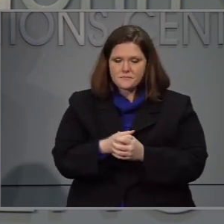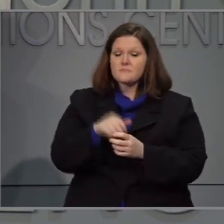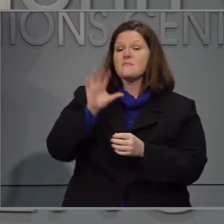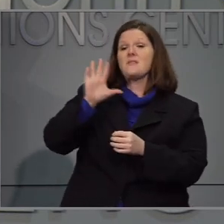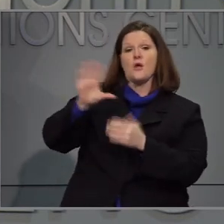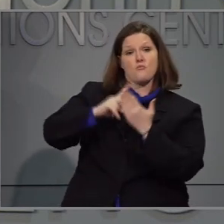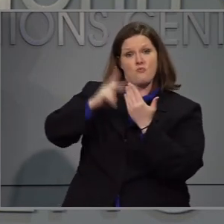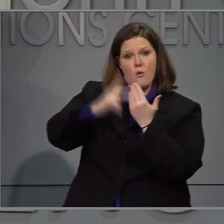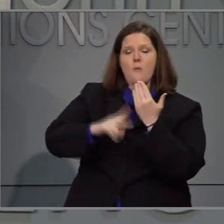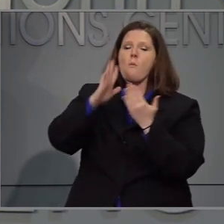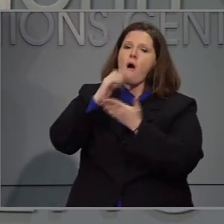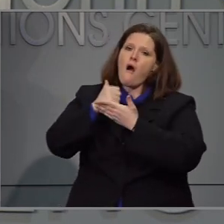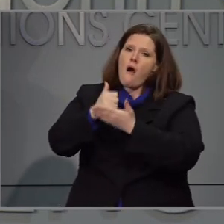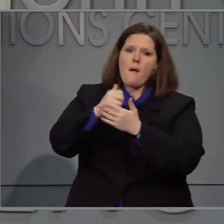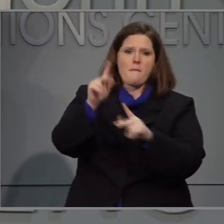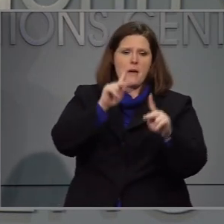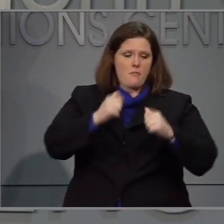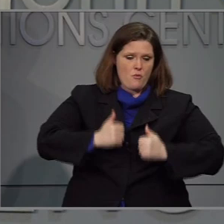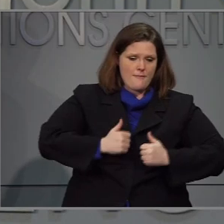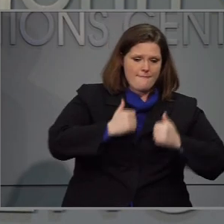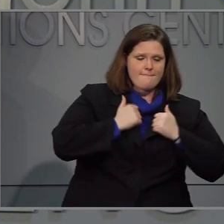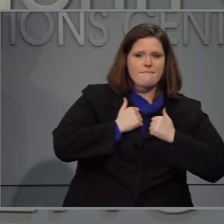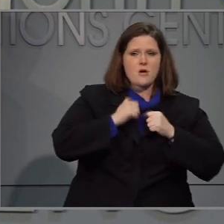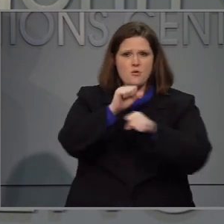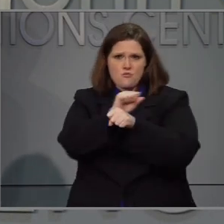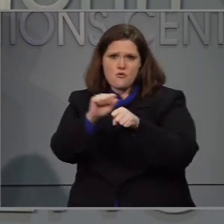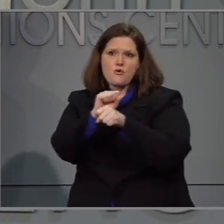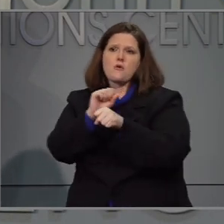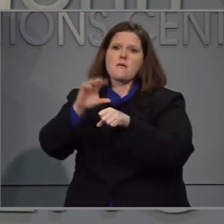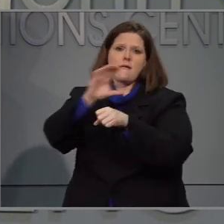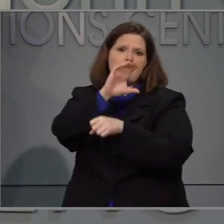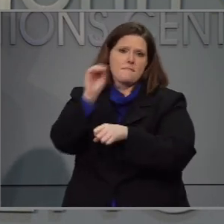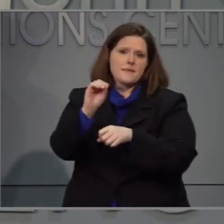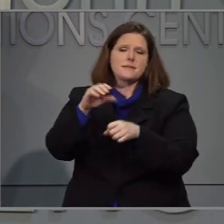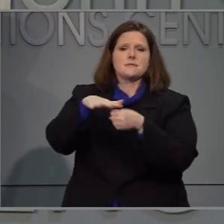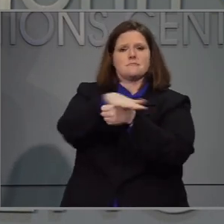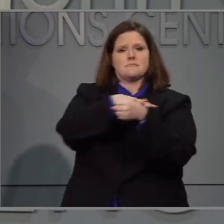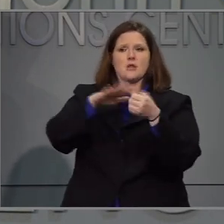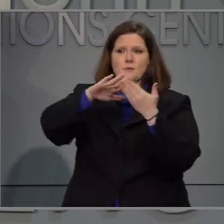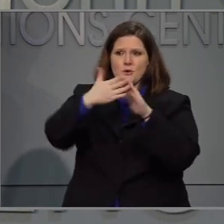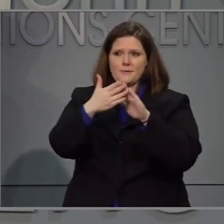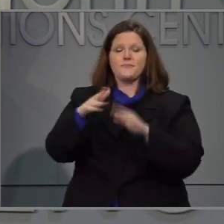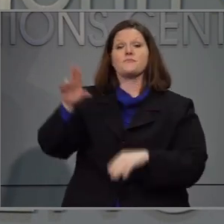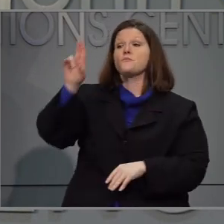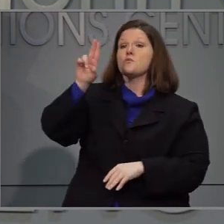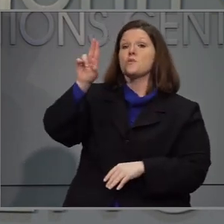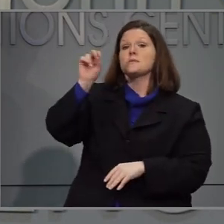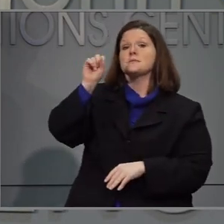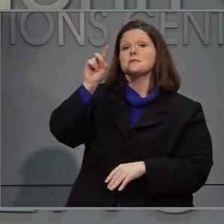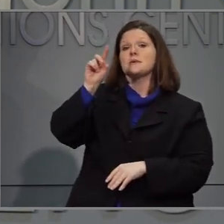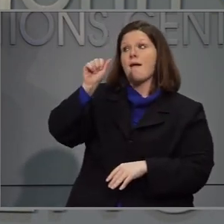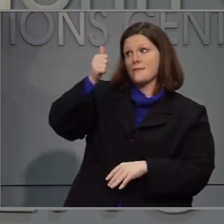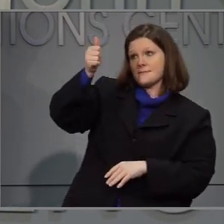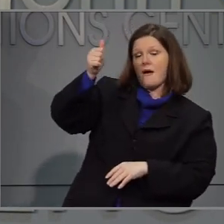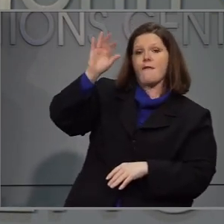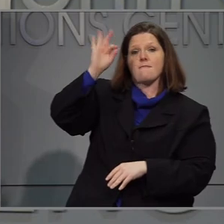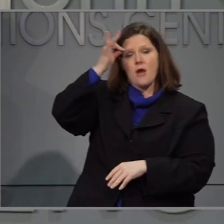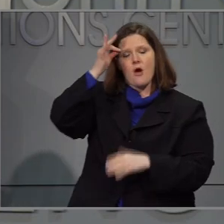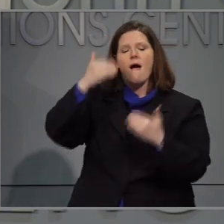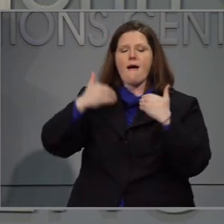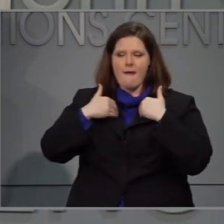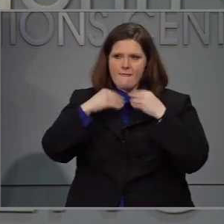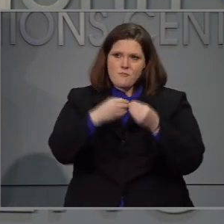residents, businesses, and communities. USDA has developed a resource guide for state, local, and tribal